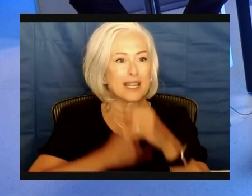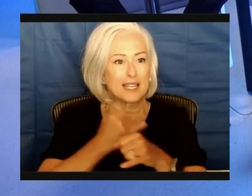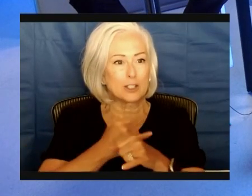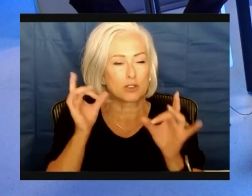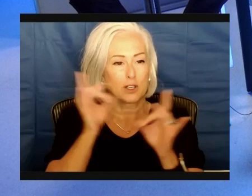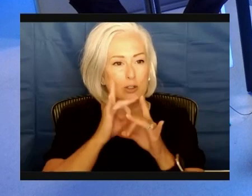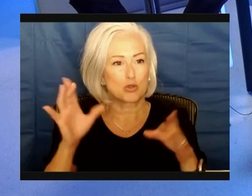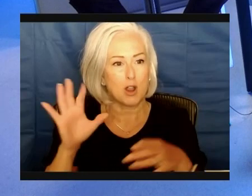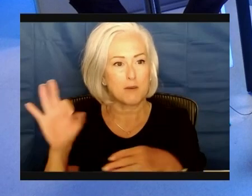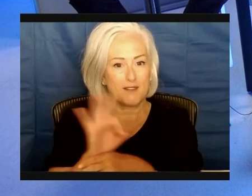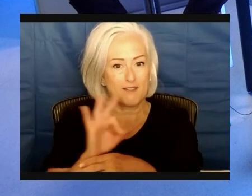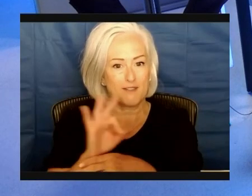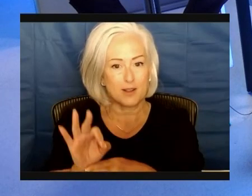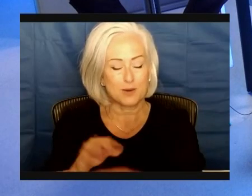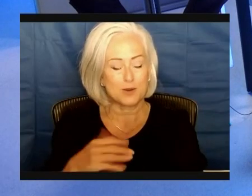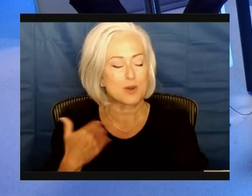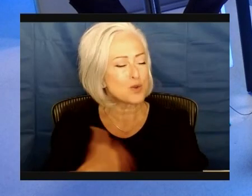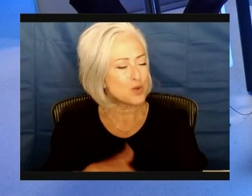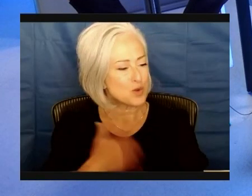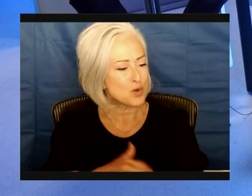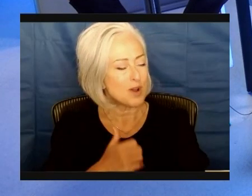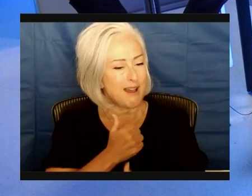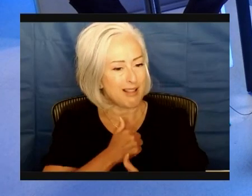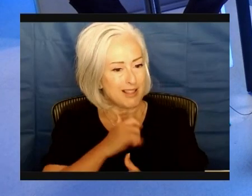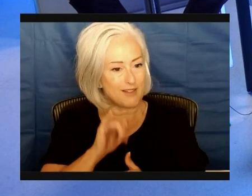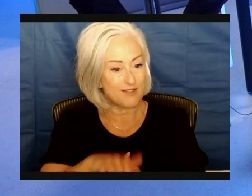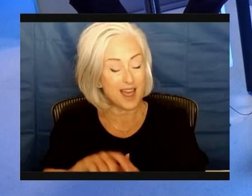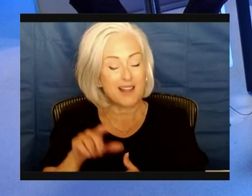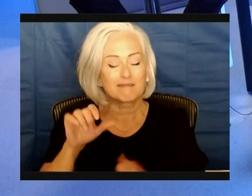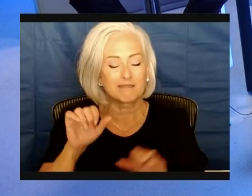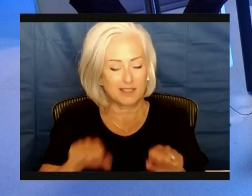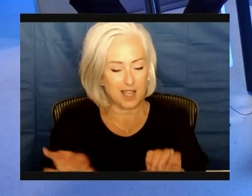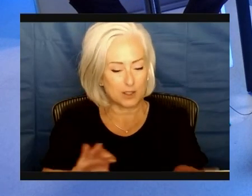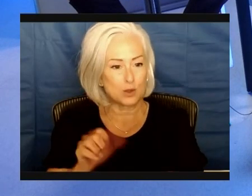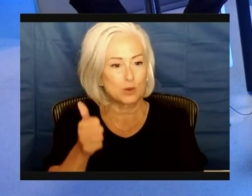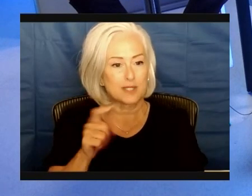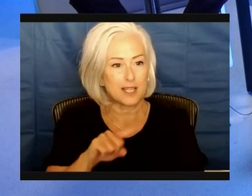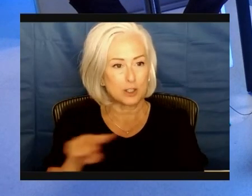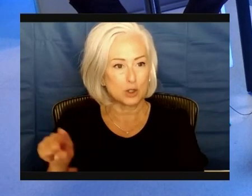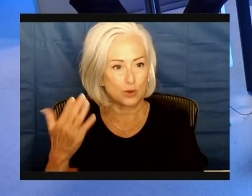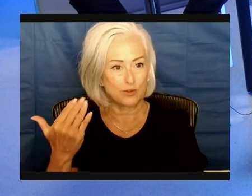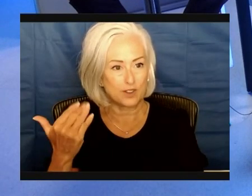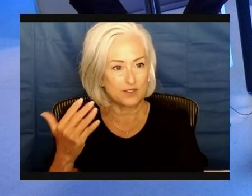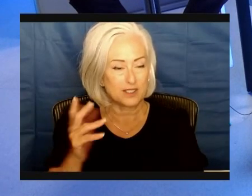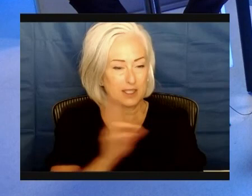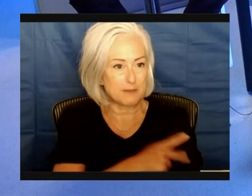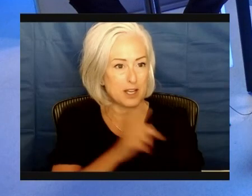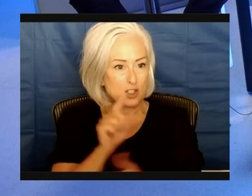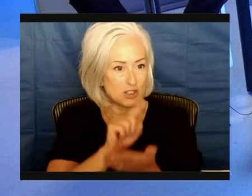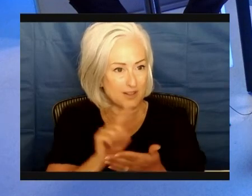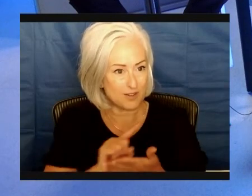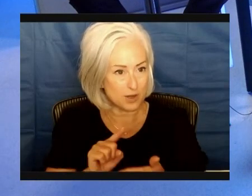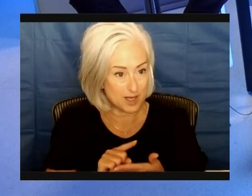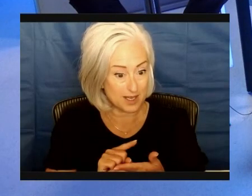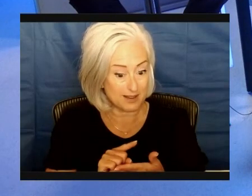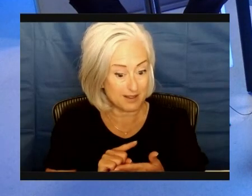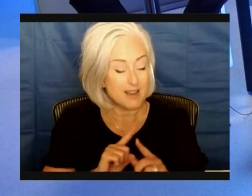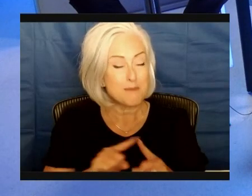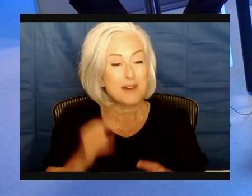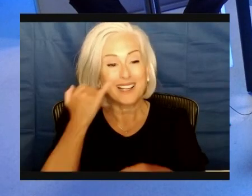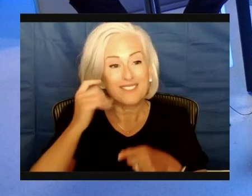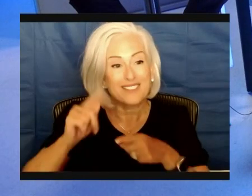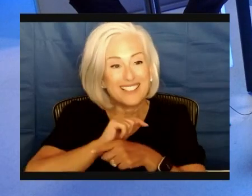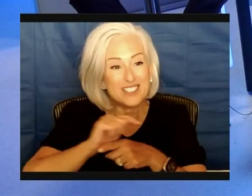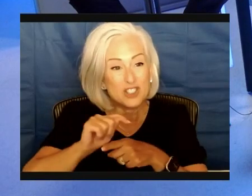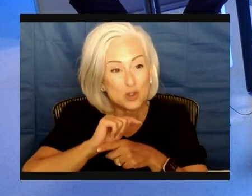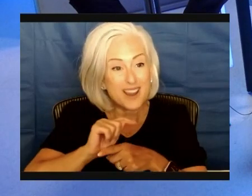I love the point you made. He could only do 10 or 15 patients a week, but if he trains people to go back and do it, they can do hundreds of patients